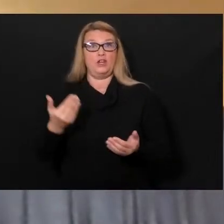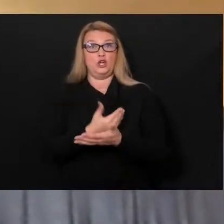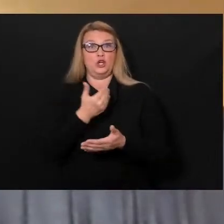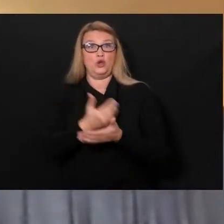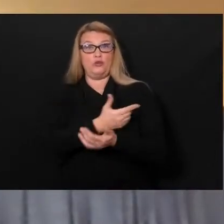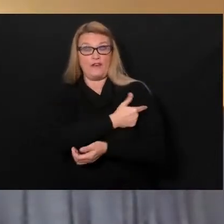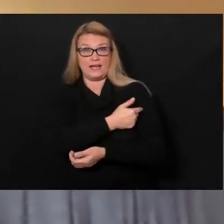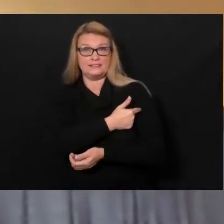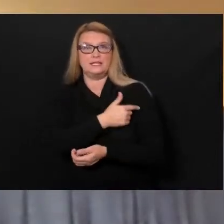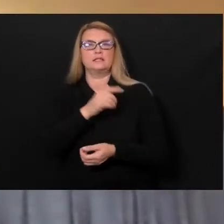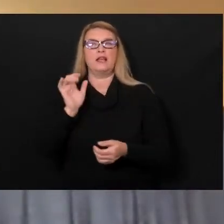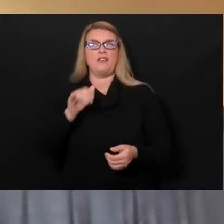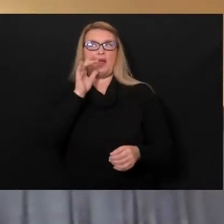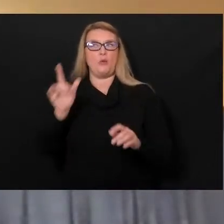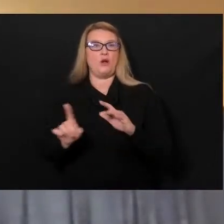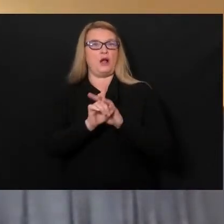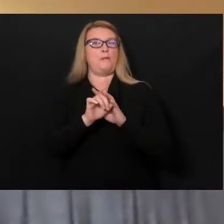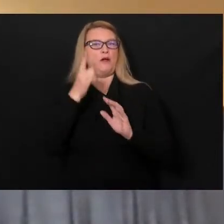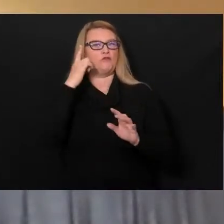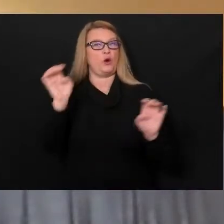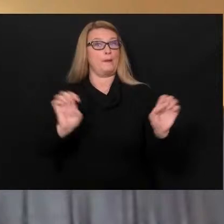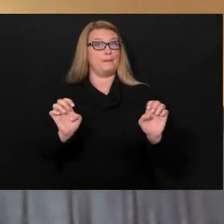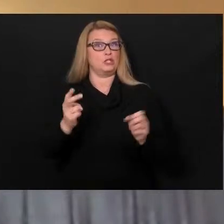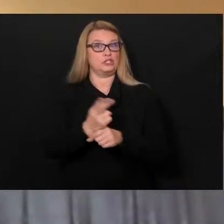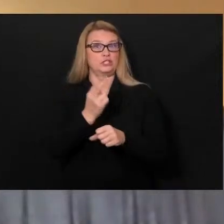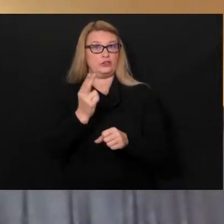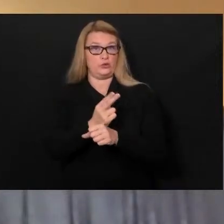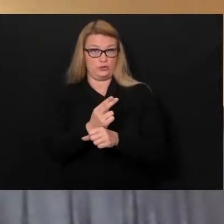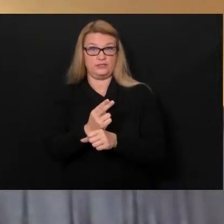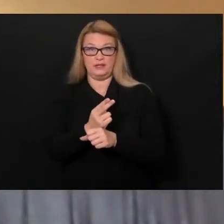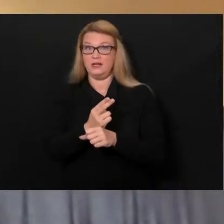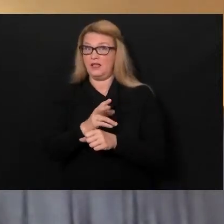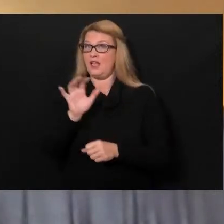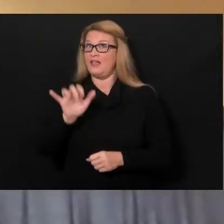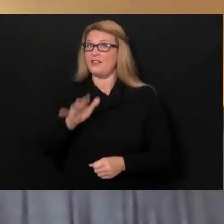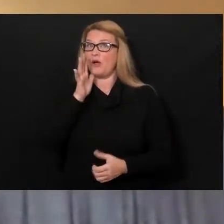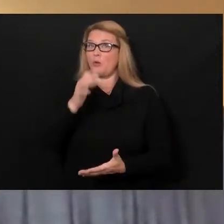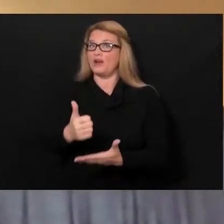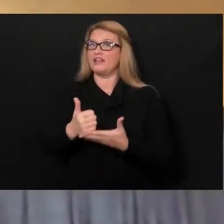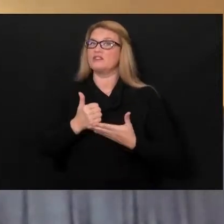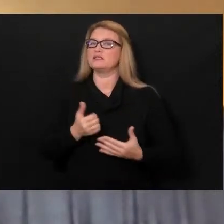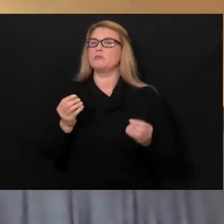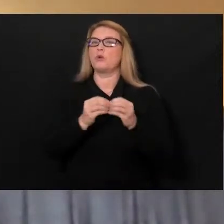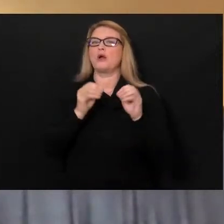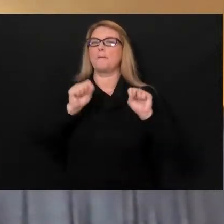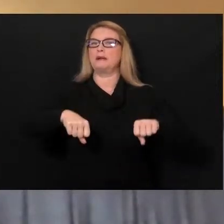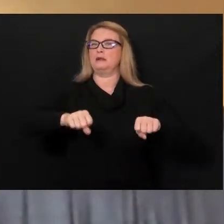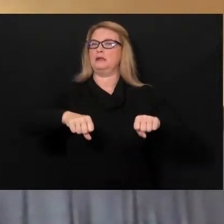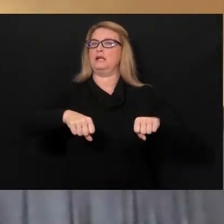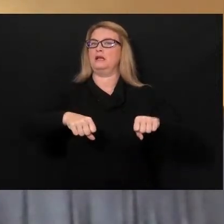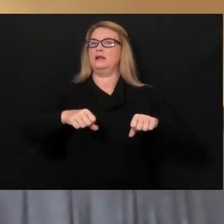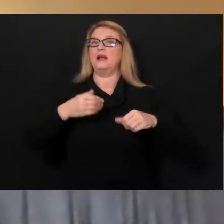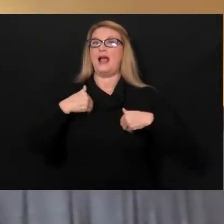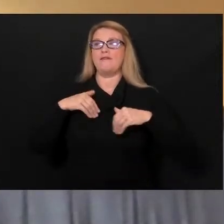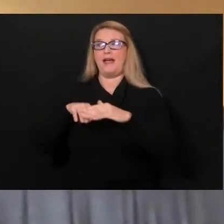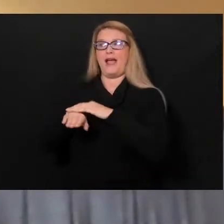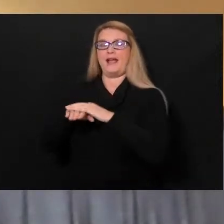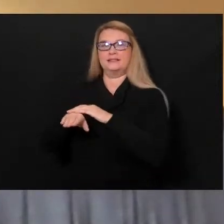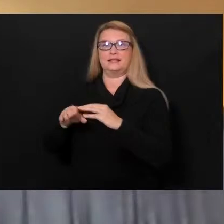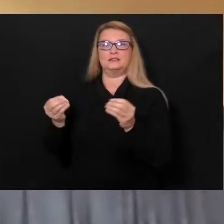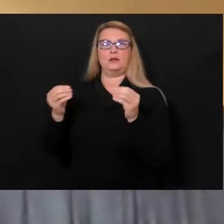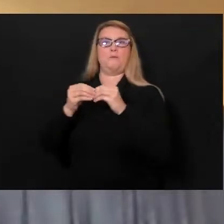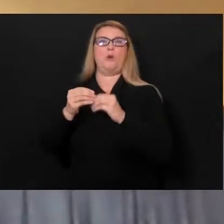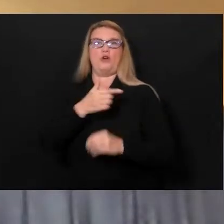up for emergency use authorization at some point, that should also give us more capability to have access to more